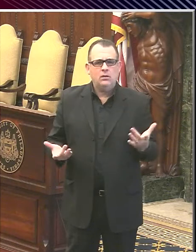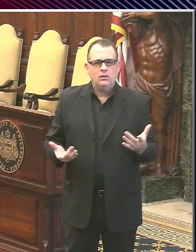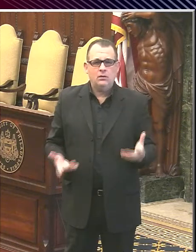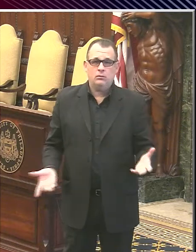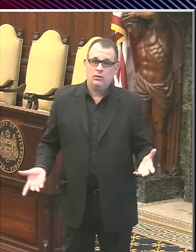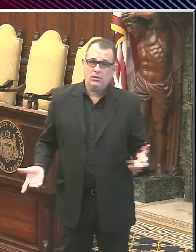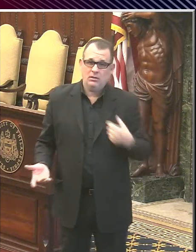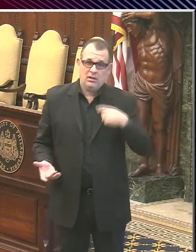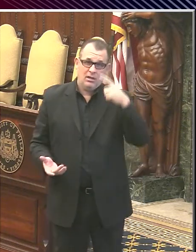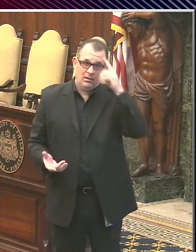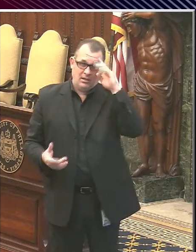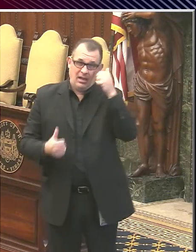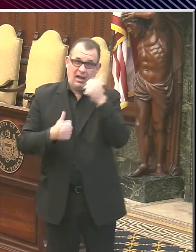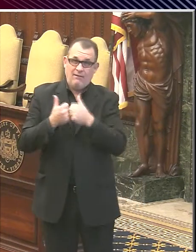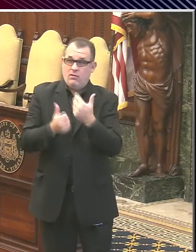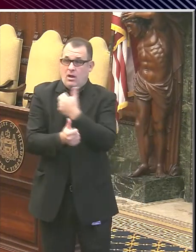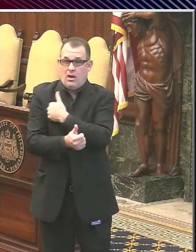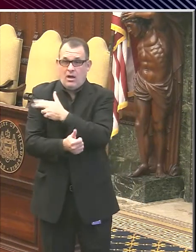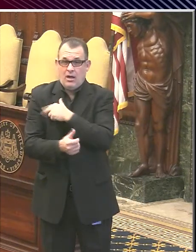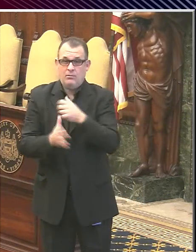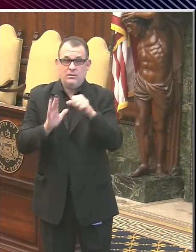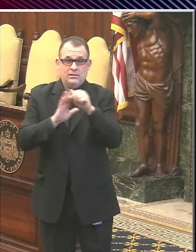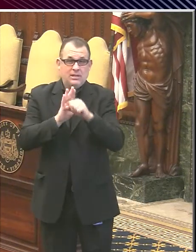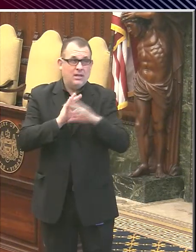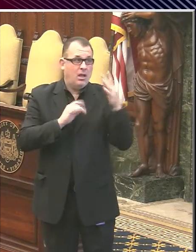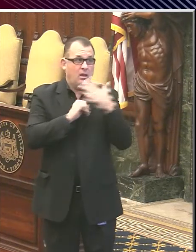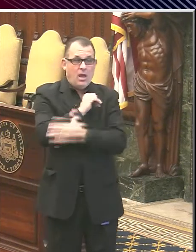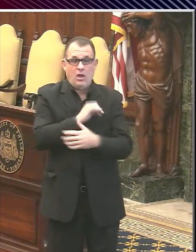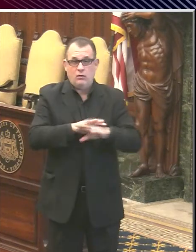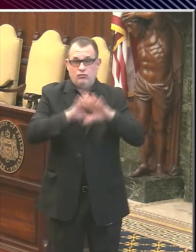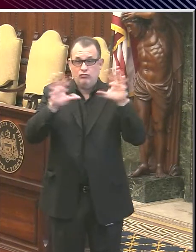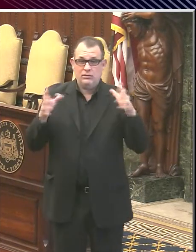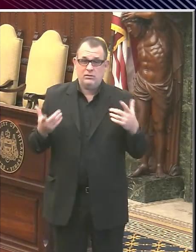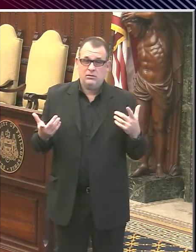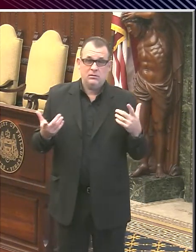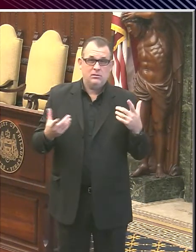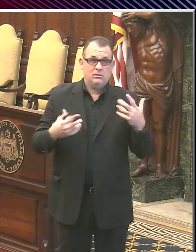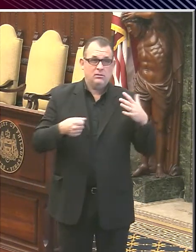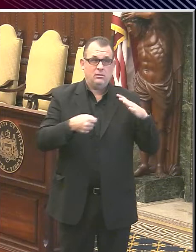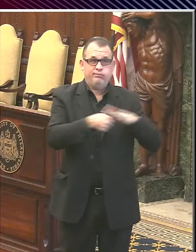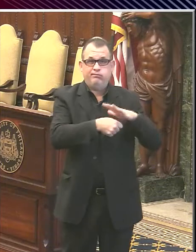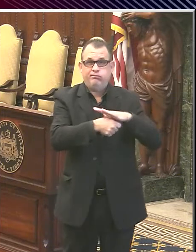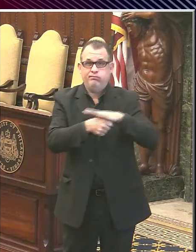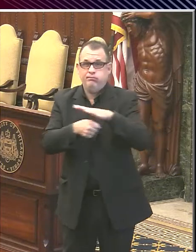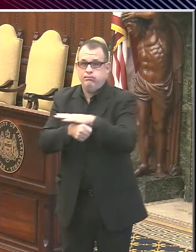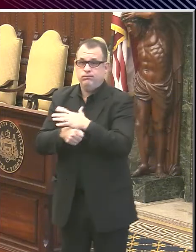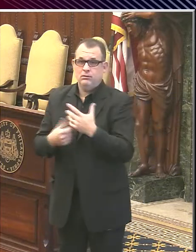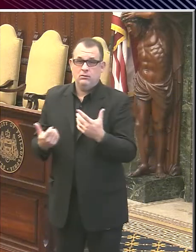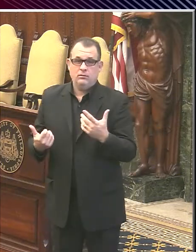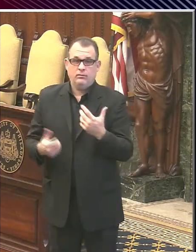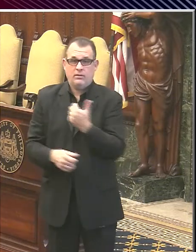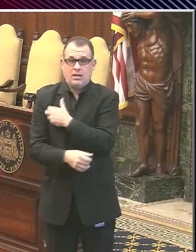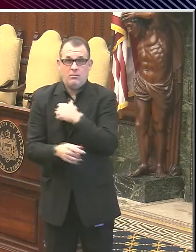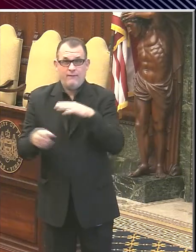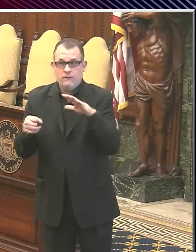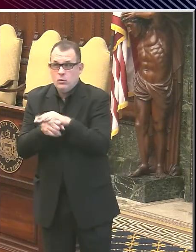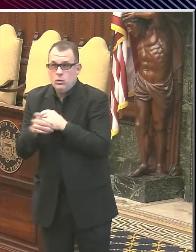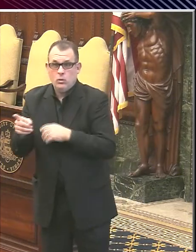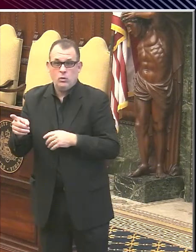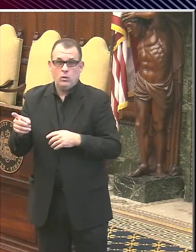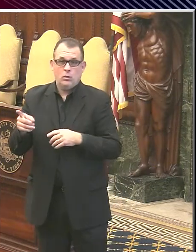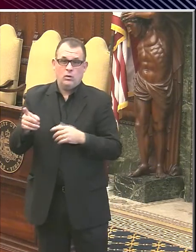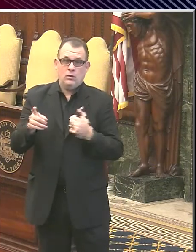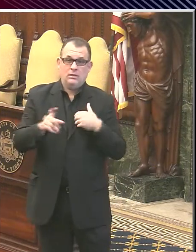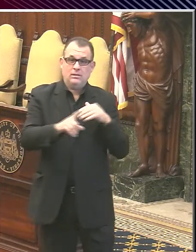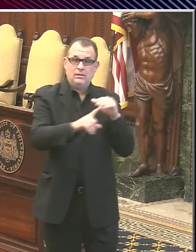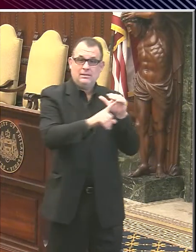the state, every hospital in the country is being very hard hit right now. And when hospitals tend to be full, they go to staffing agencies for temporary